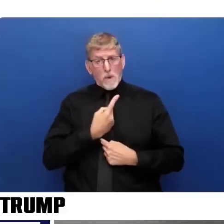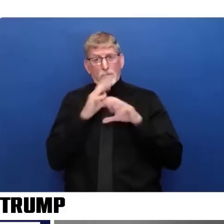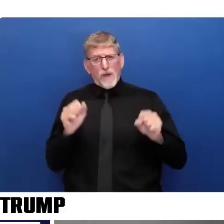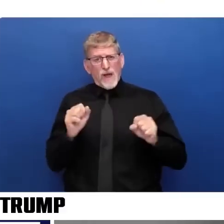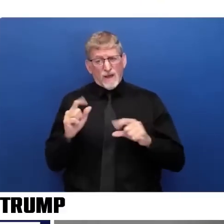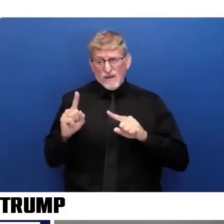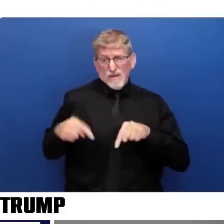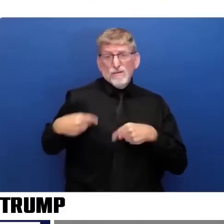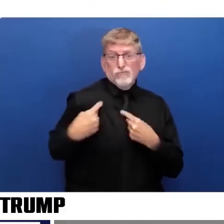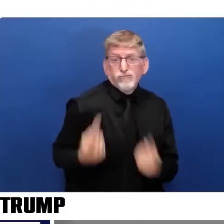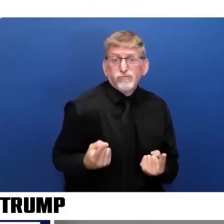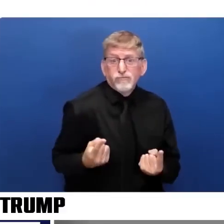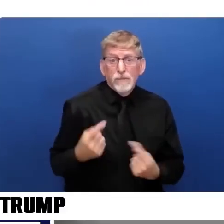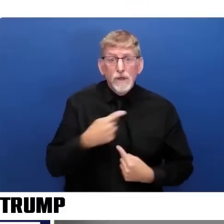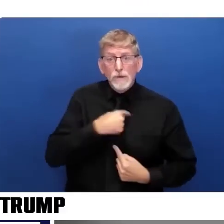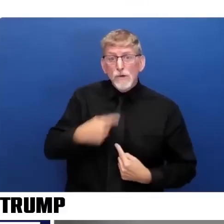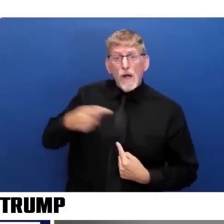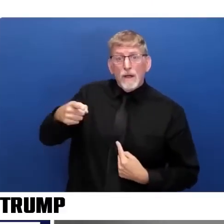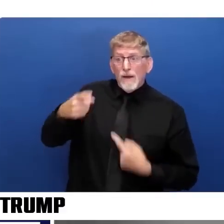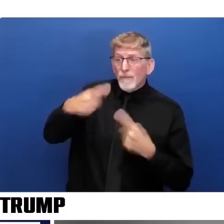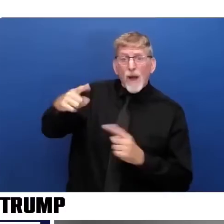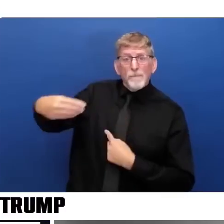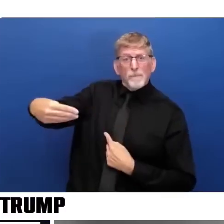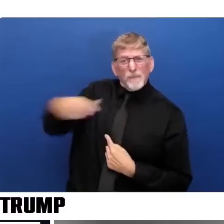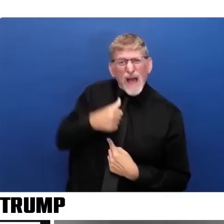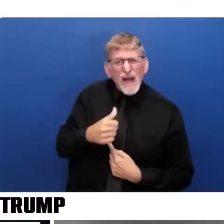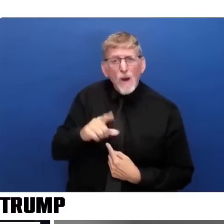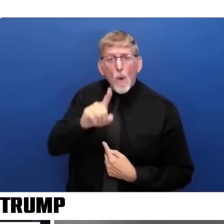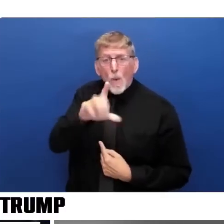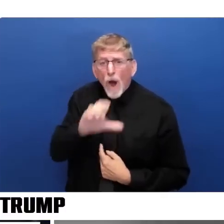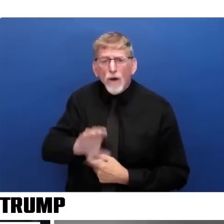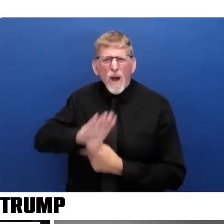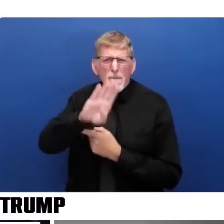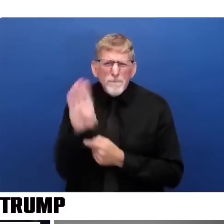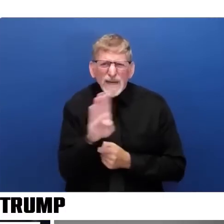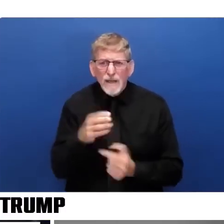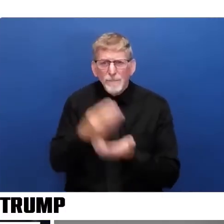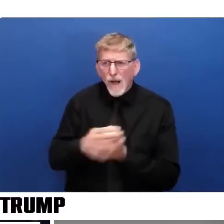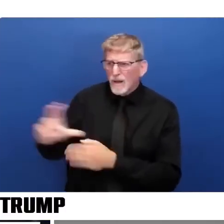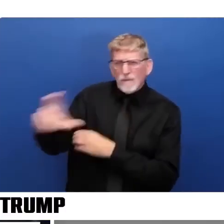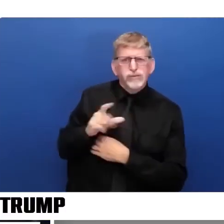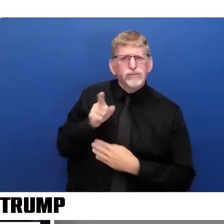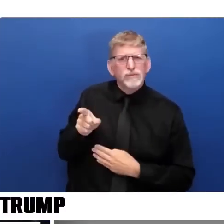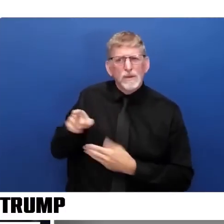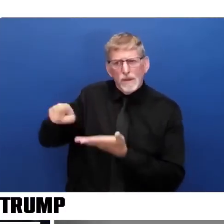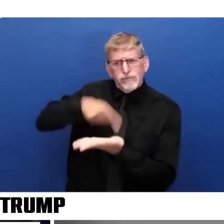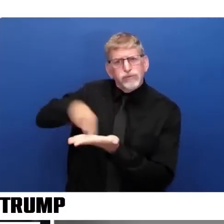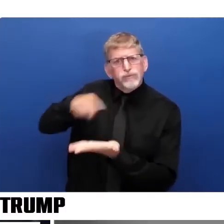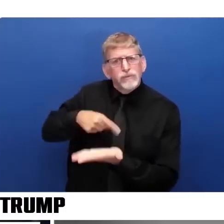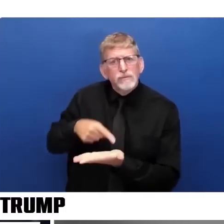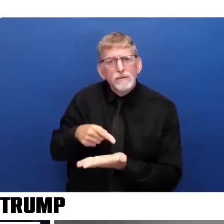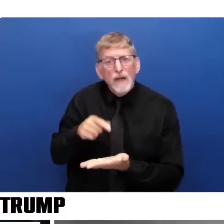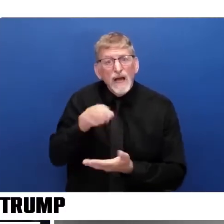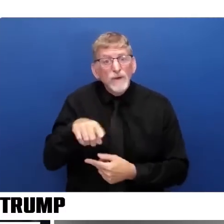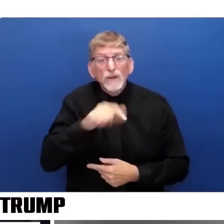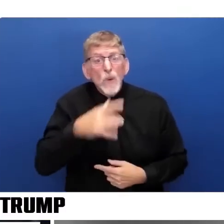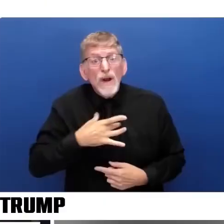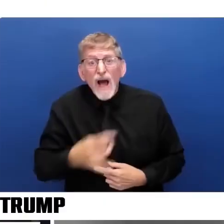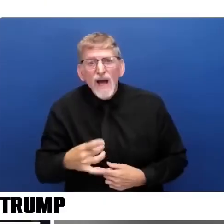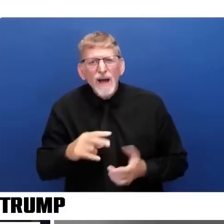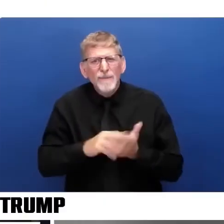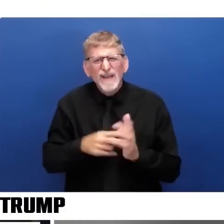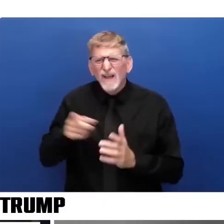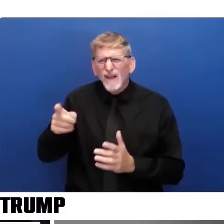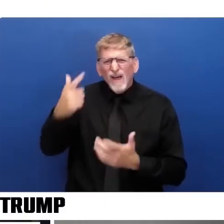us hundreds of billions of dollars, and so were other countries. And, you know, if she doesn't like them, they should have gone out and they should have immediately cut